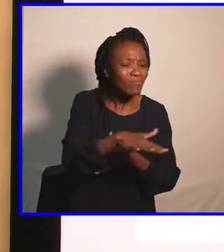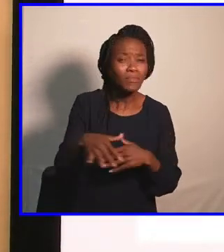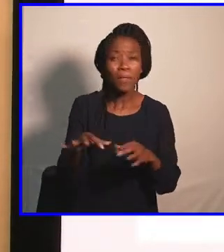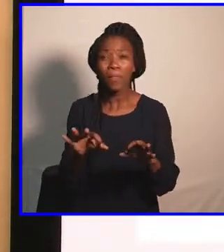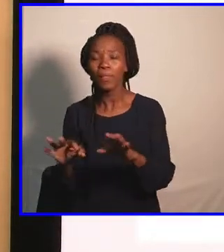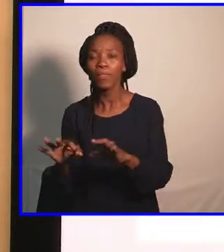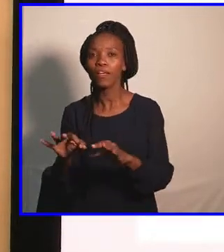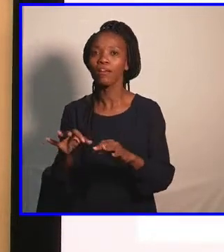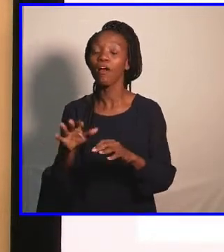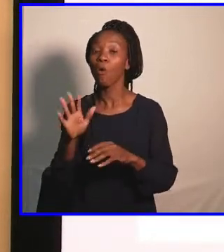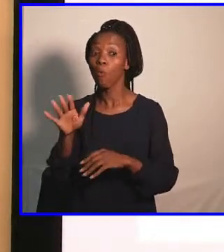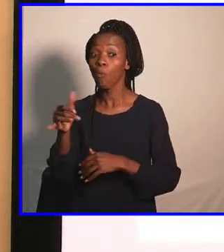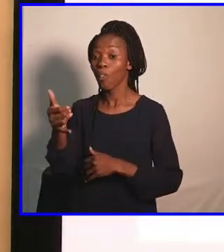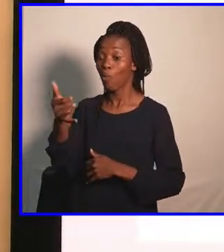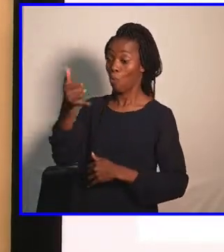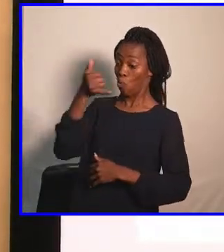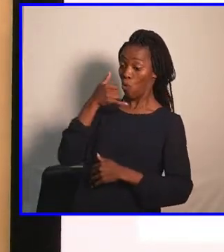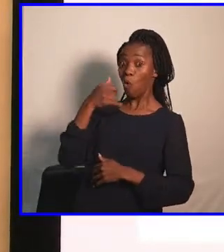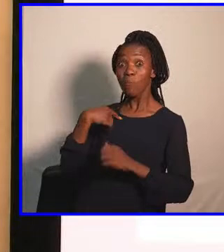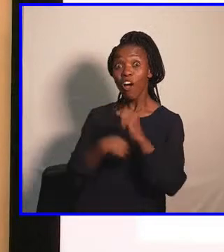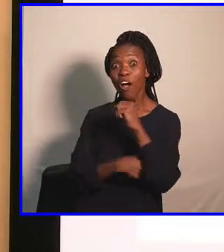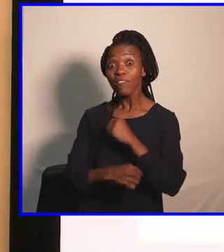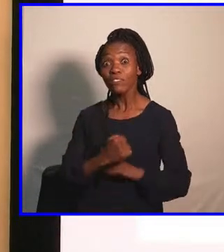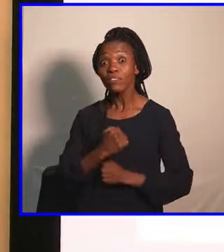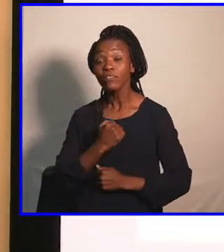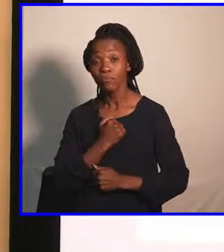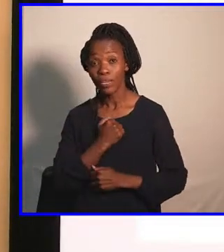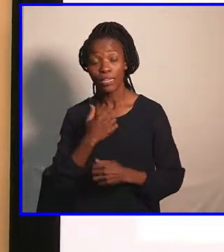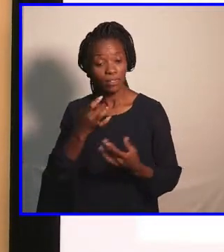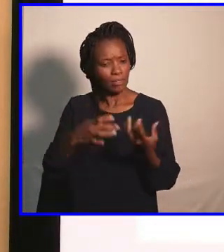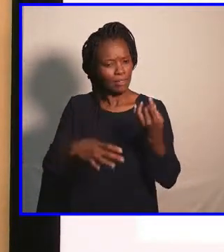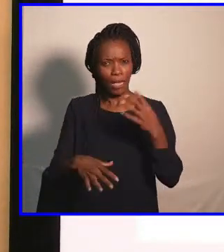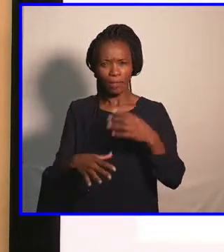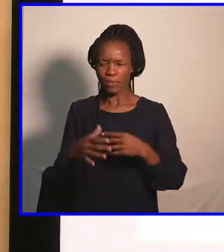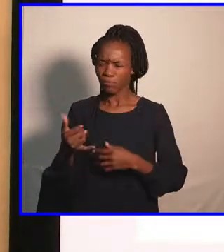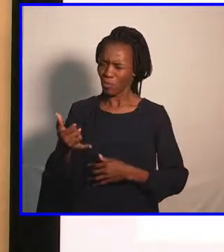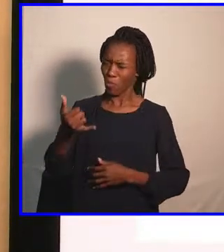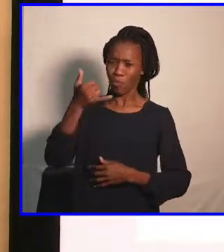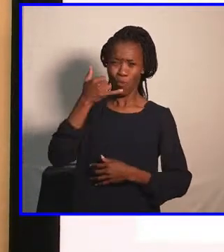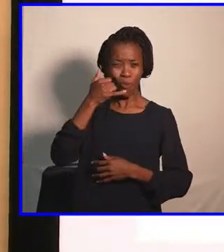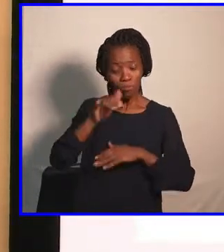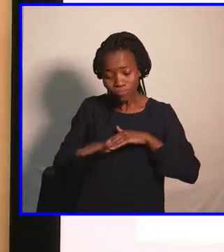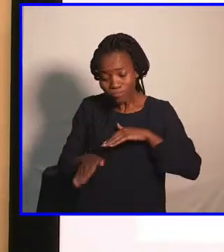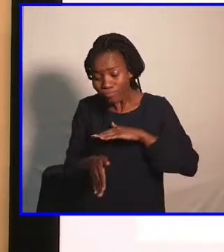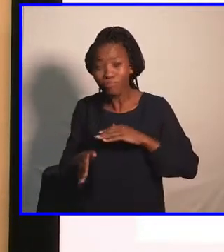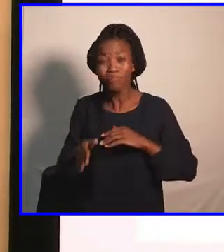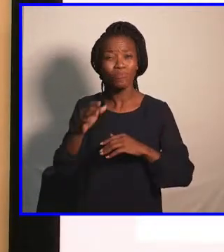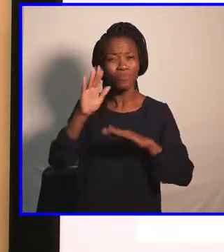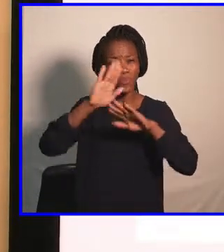would phone me in the office, and at times like 7 o'clock in the evening while I was still there, and he would